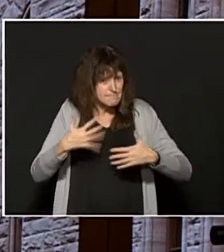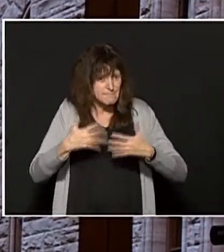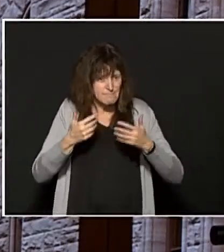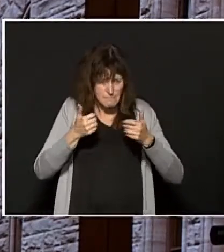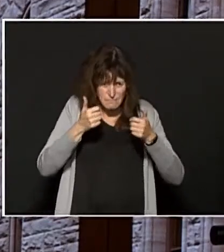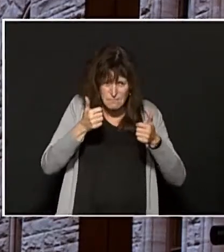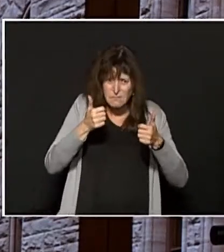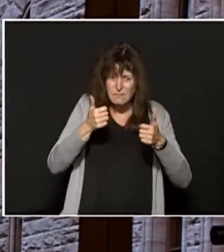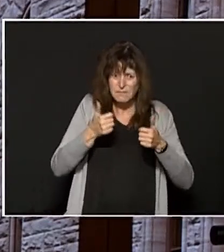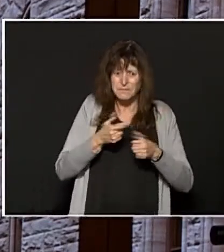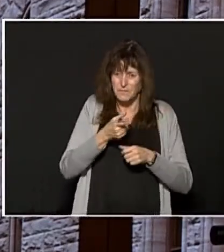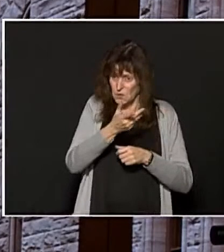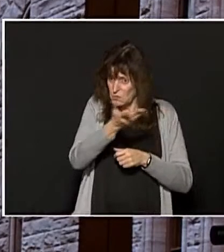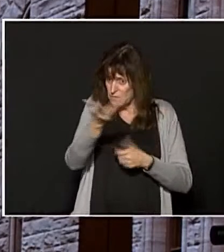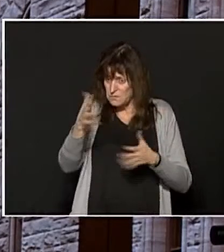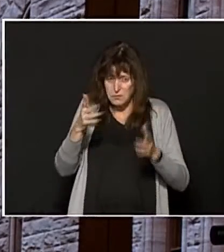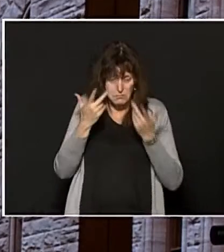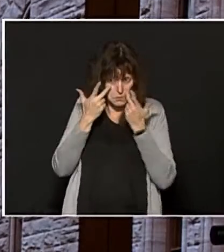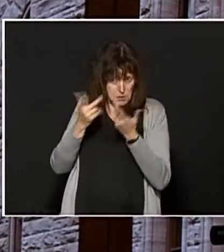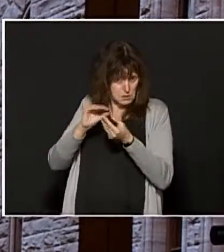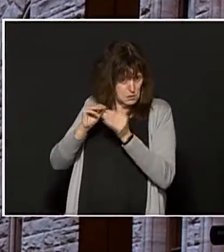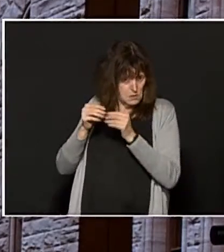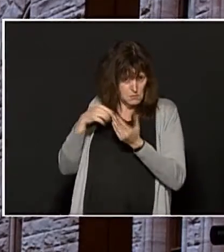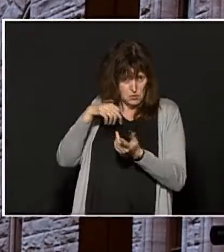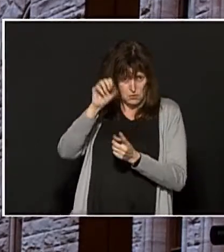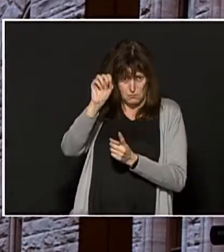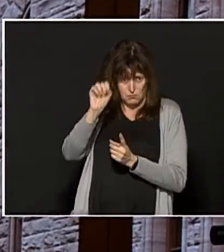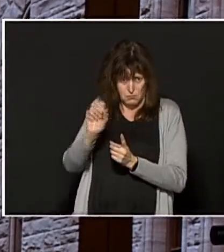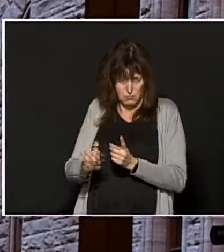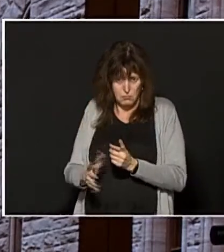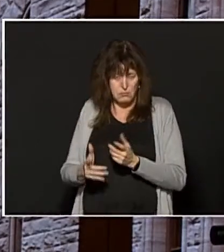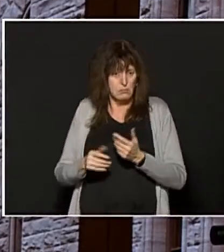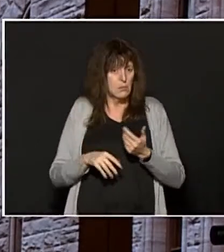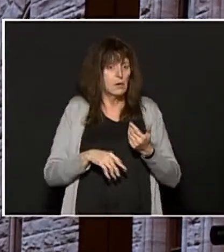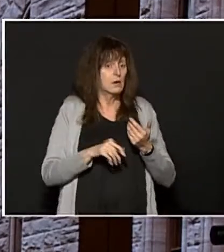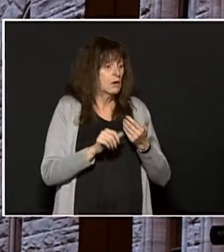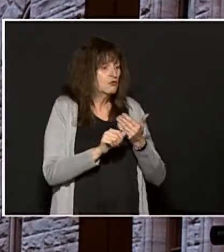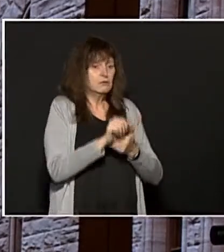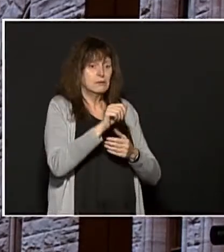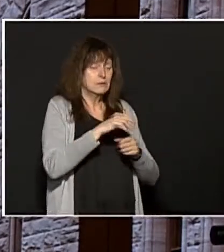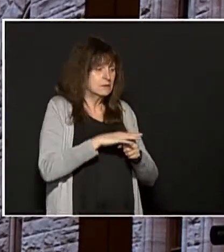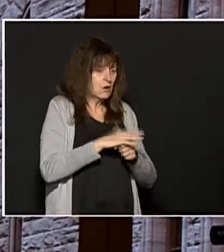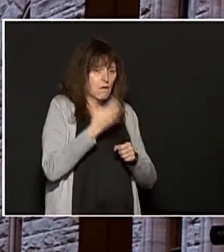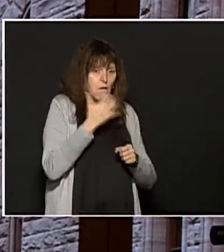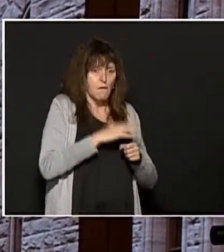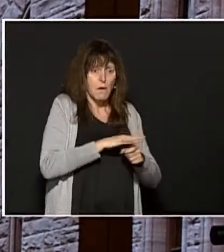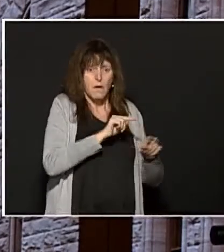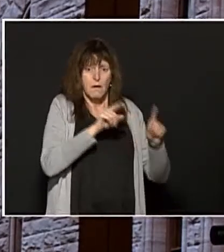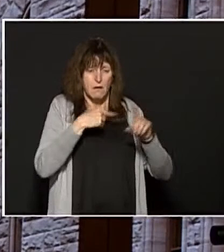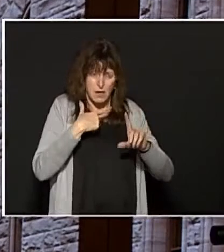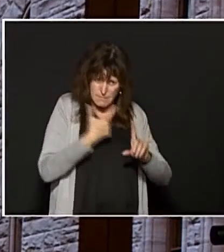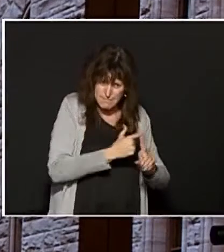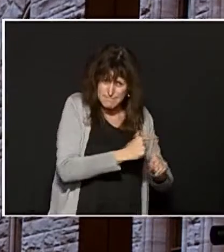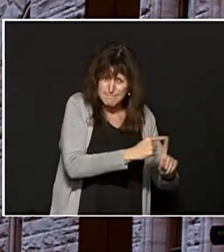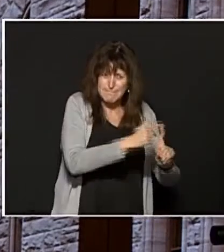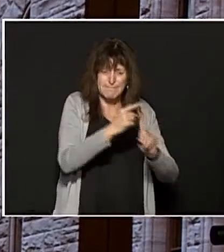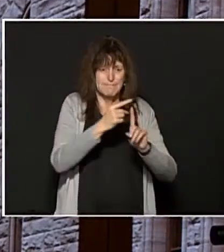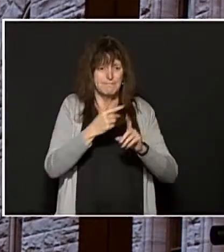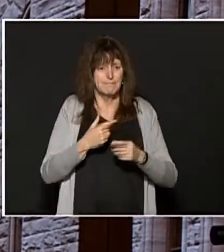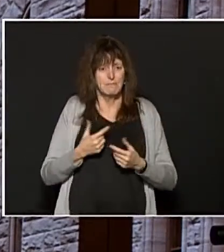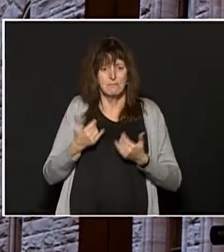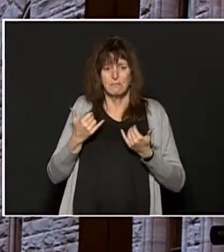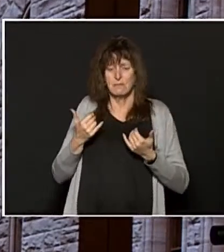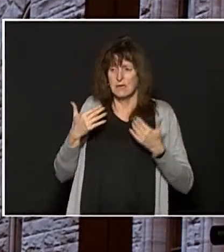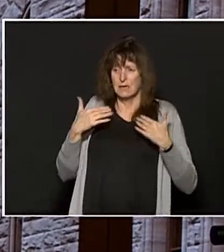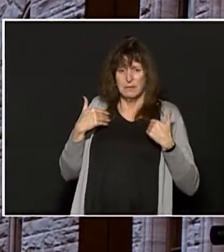shifted to even more to the high-risk areas. You've had briefings today from our technical group and from our ministers on the task force